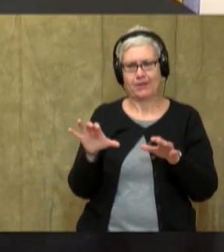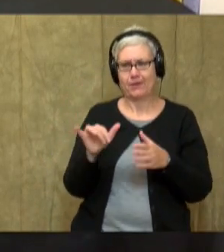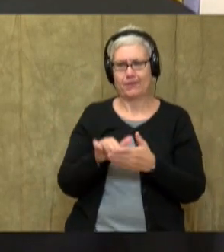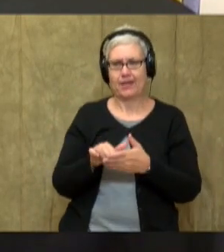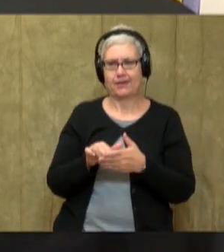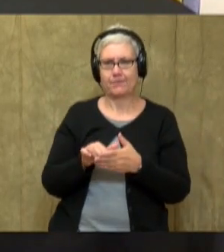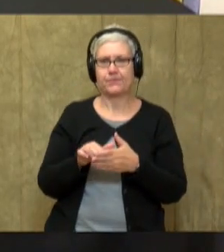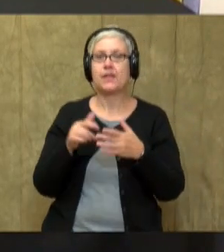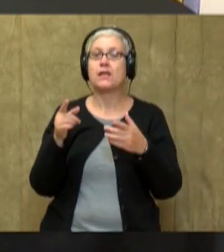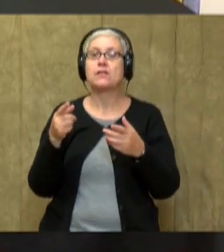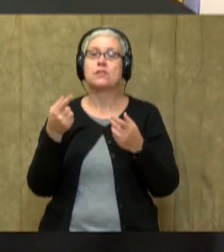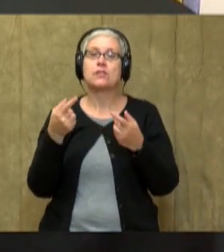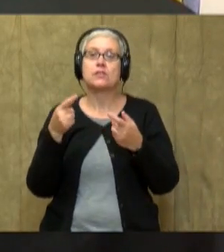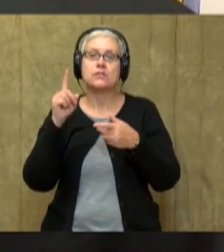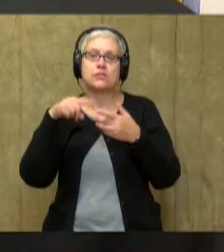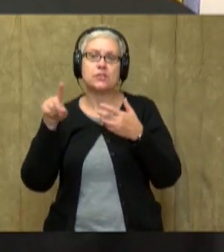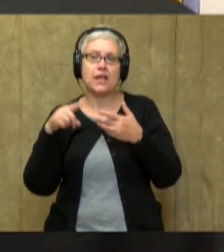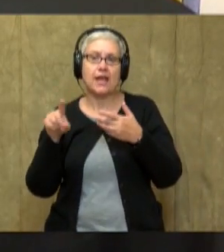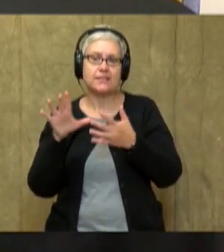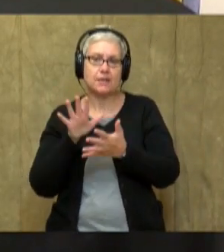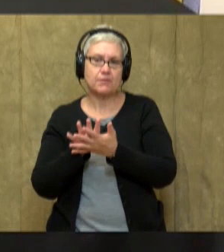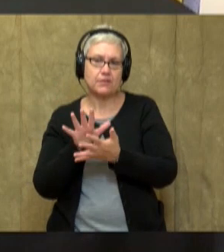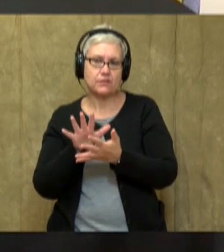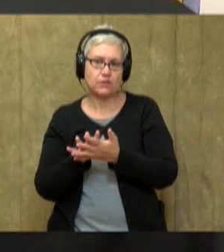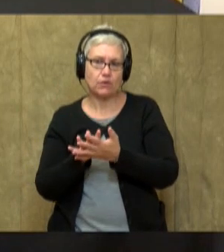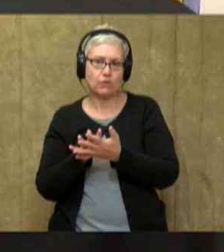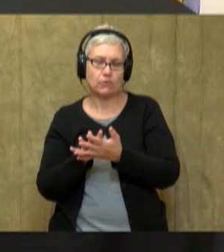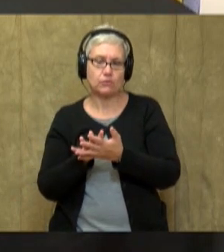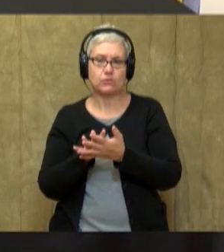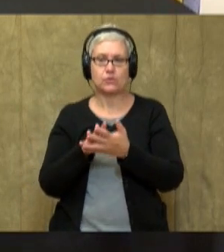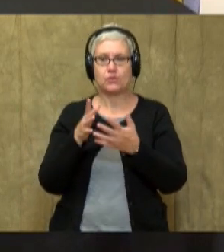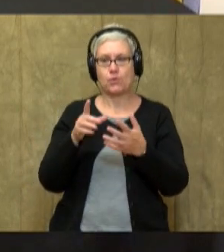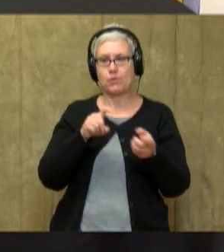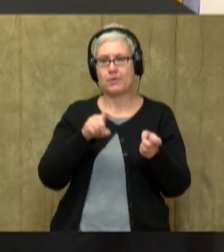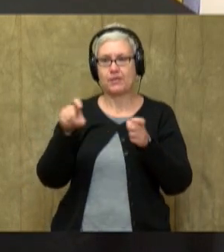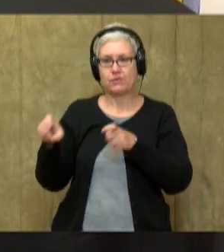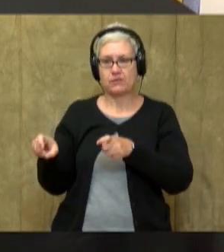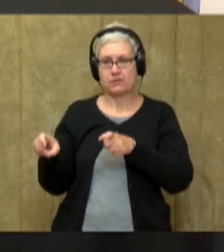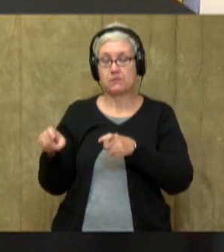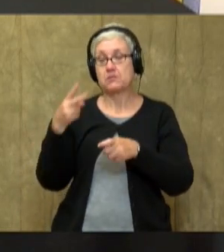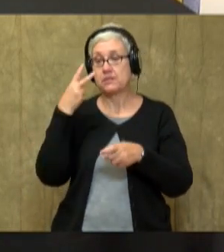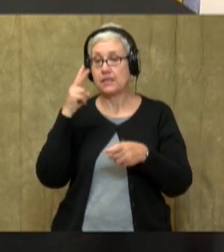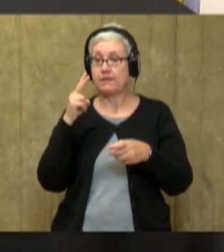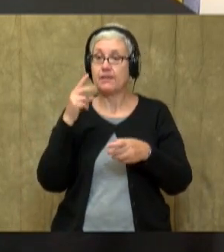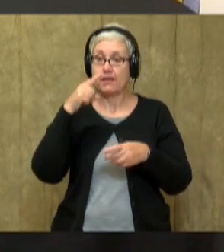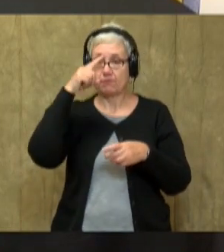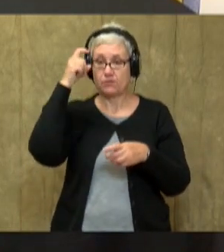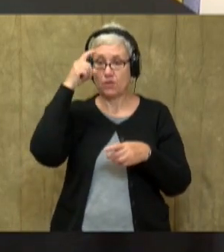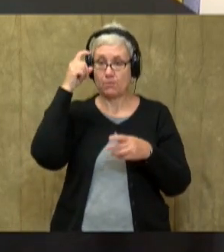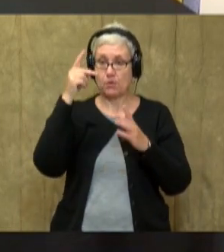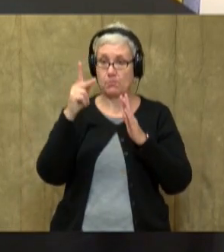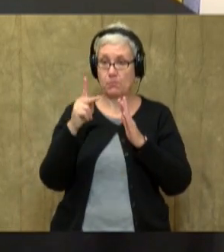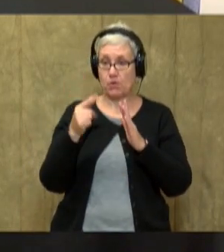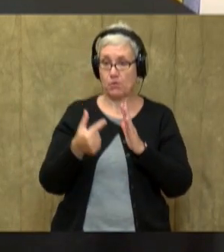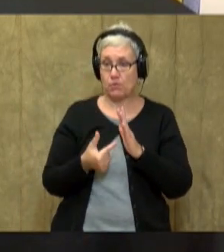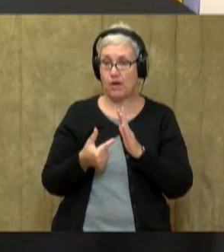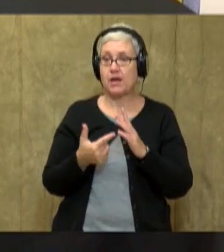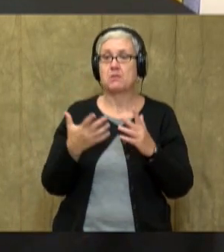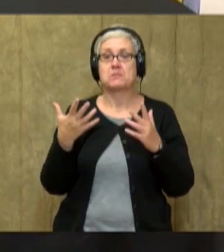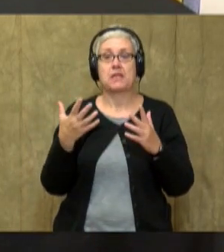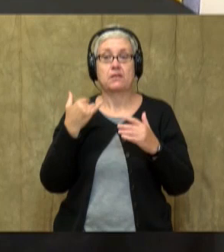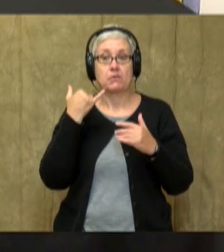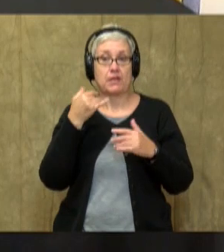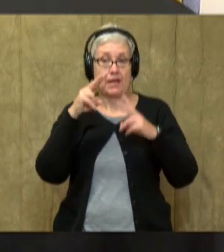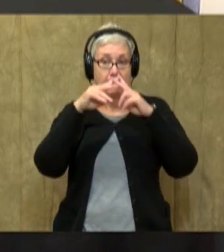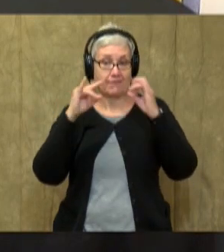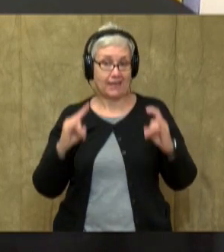some of the schools that you'll be transitioning to. Look at perhaps if they have any summer programs, any camps. Check out any clubs or organizations that